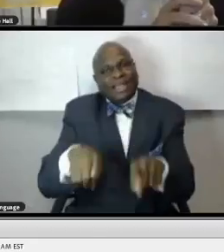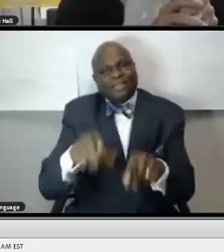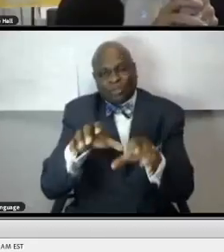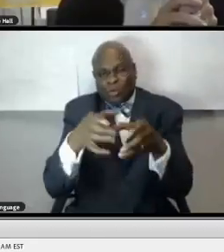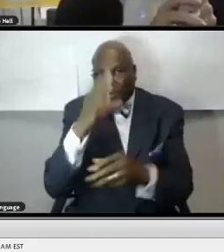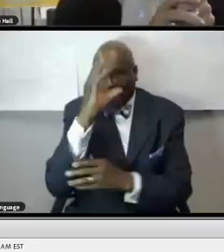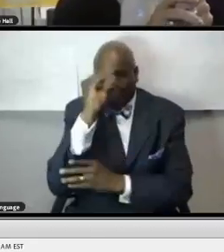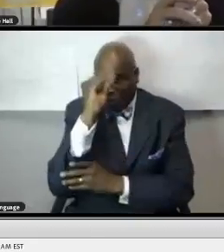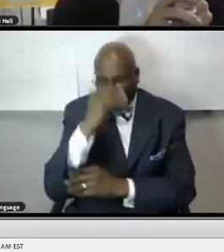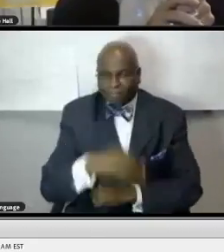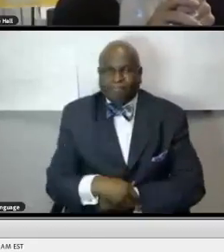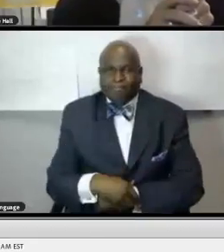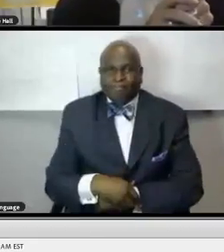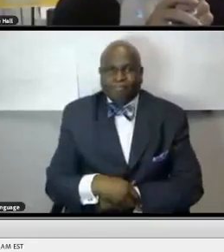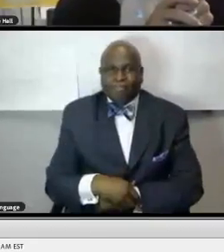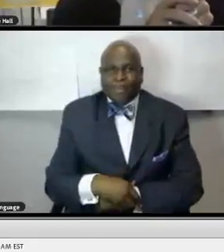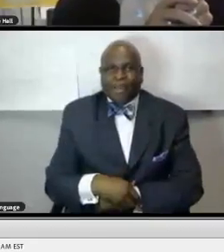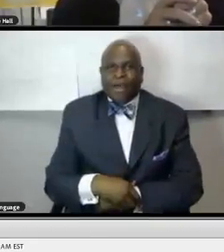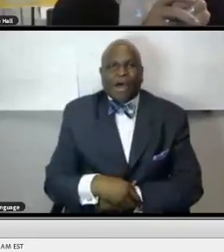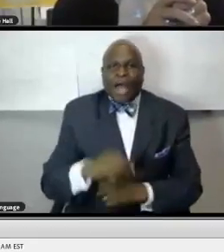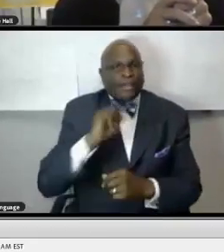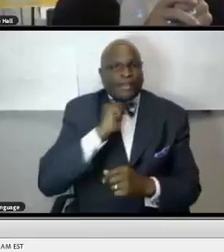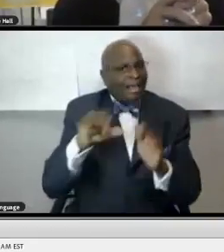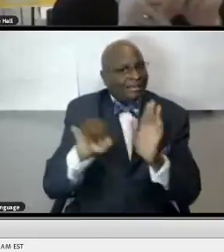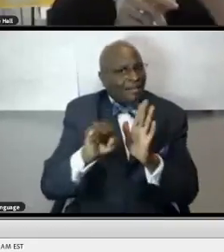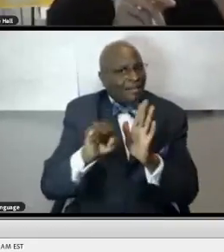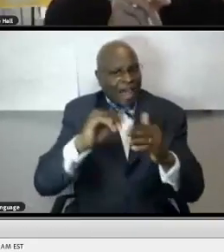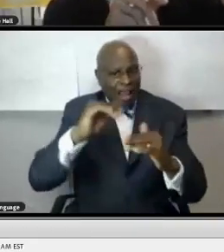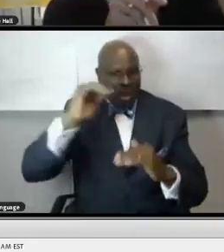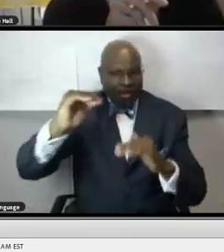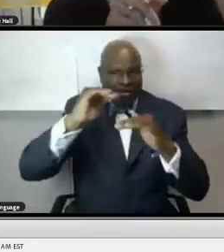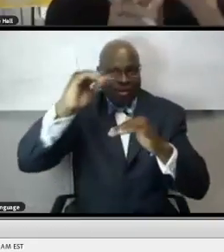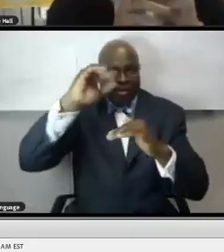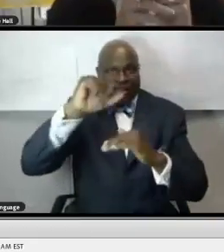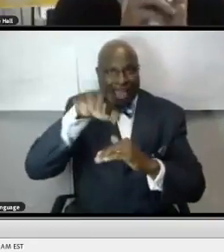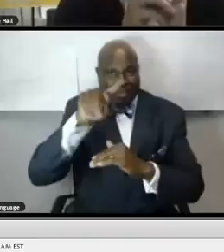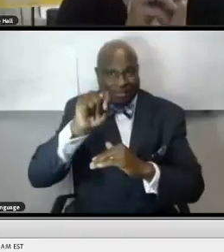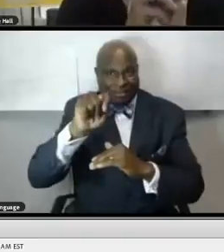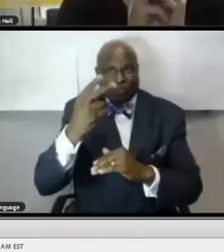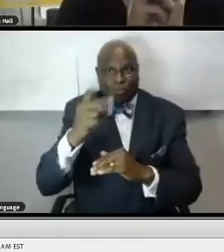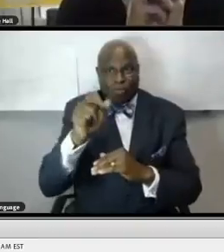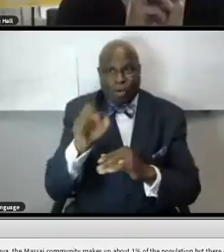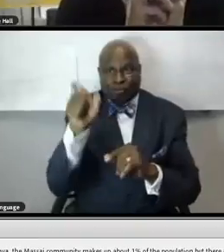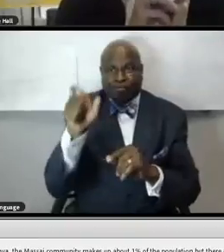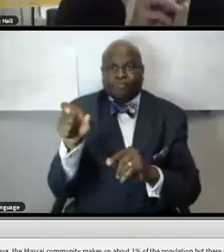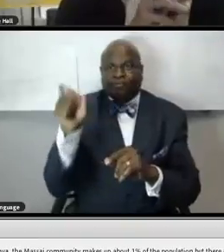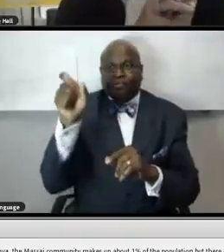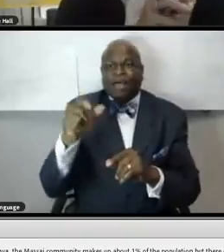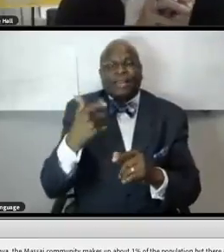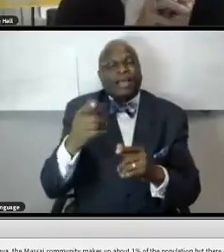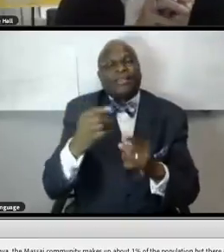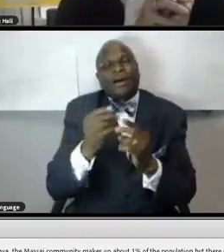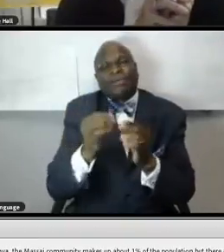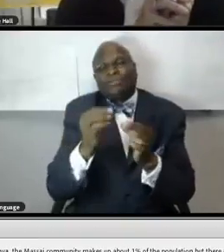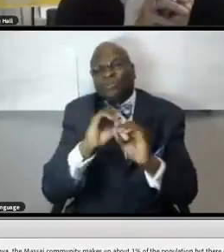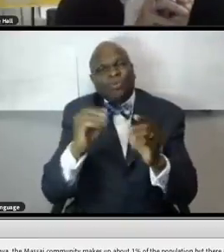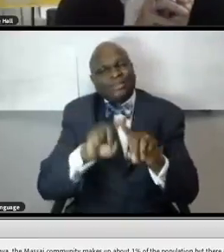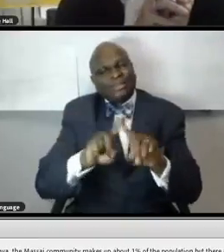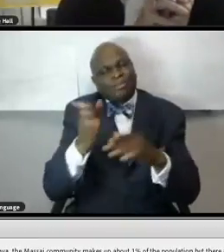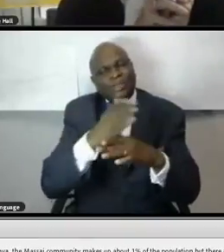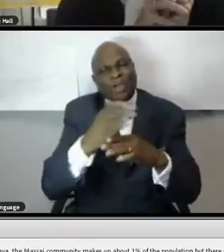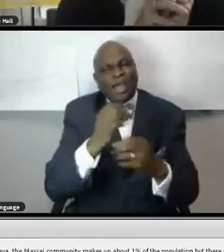of boys and caste is not revealed, that's the two bars on the left, there is very little difference between